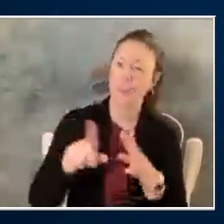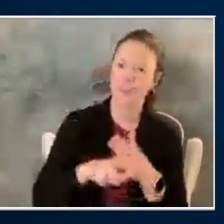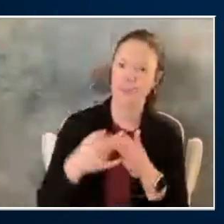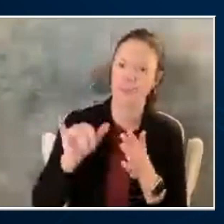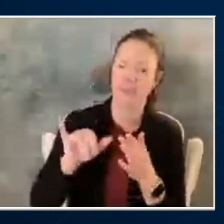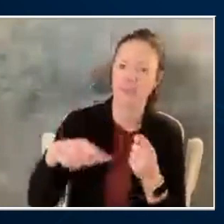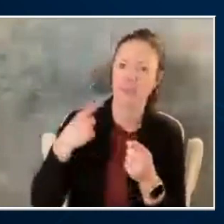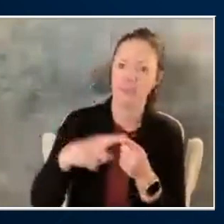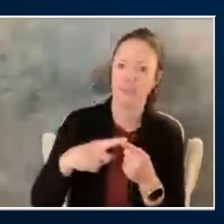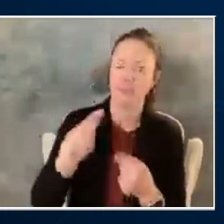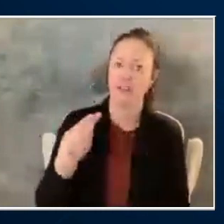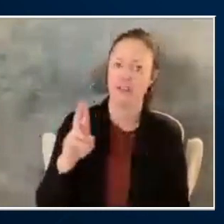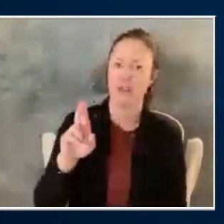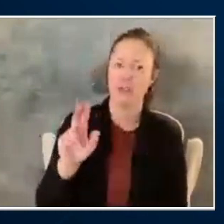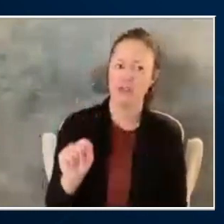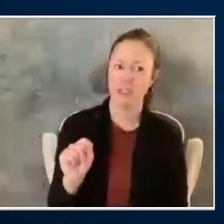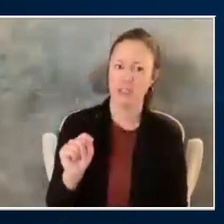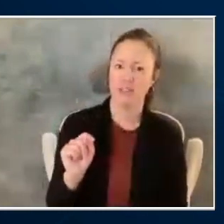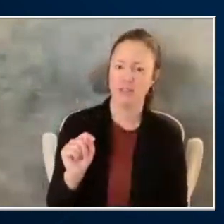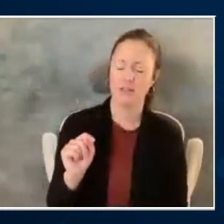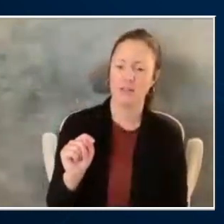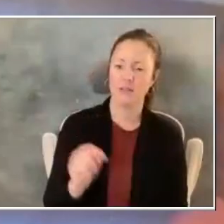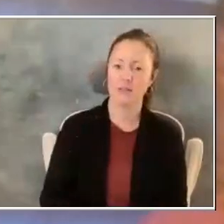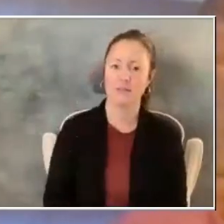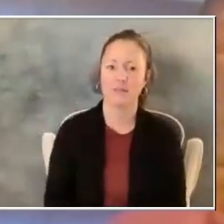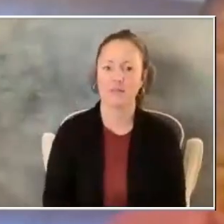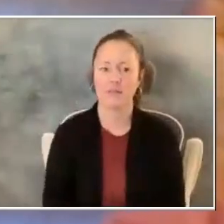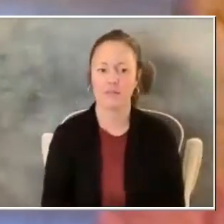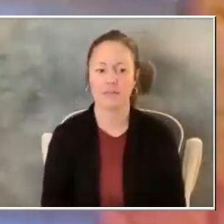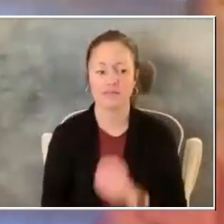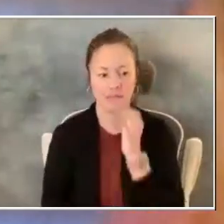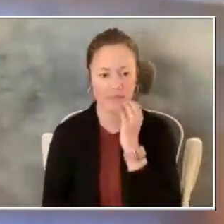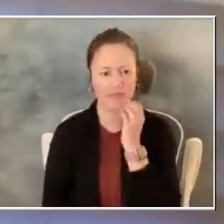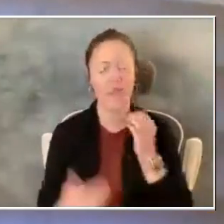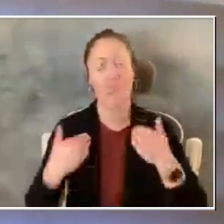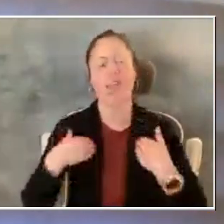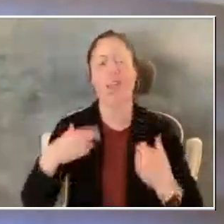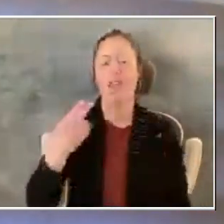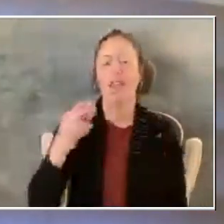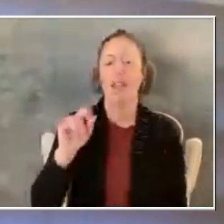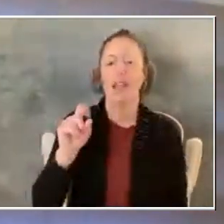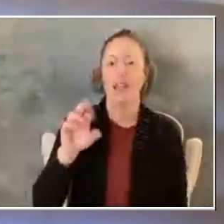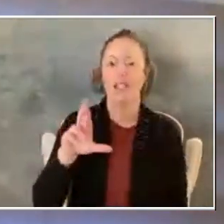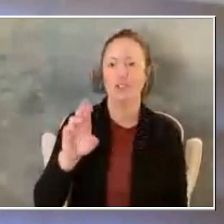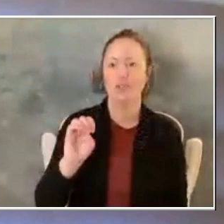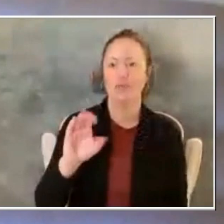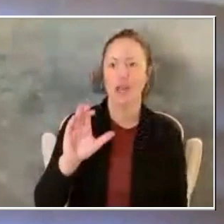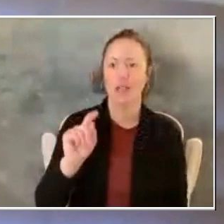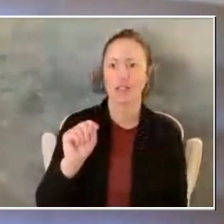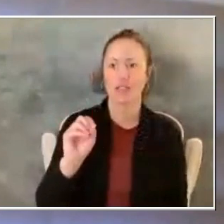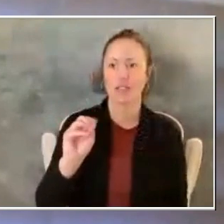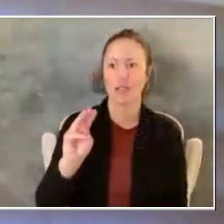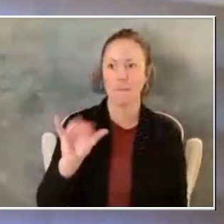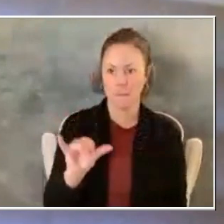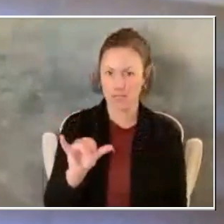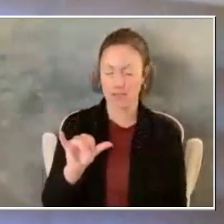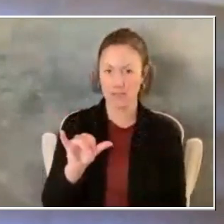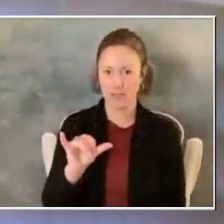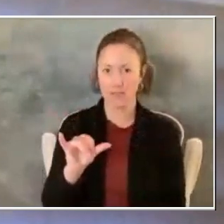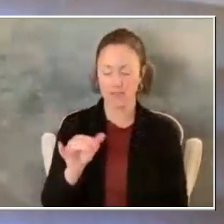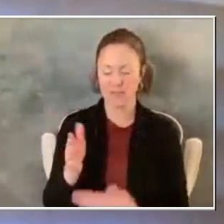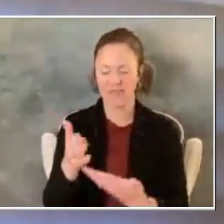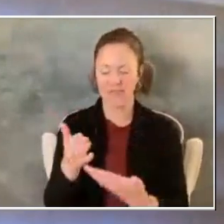hormone replacement therapy, Connie? I had a hysterectomy when I was in my mid-50s, and I was on hormone